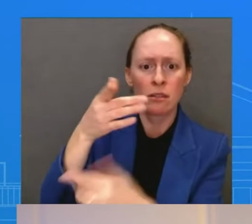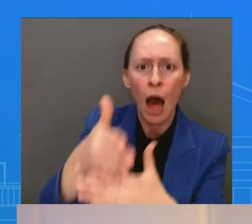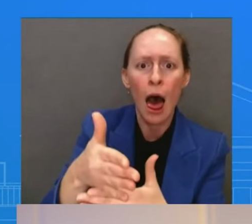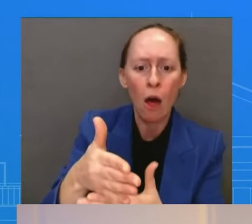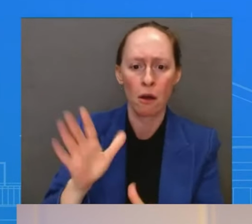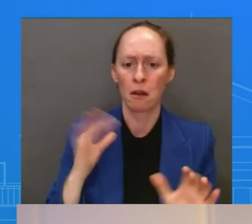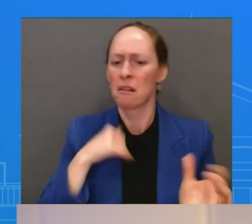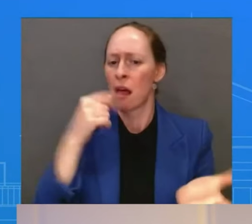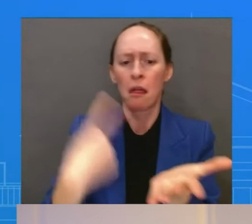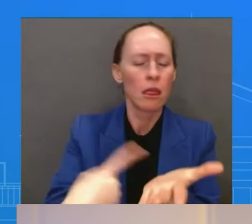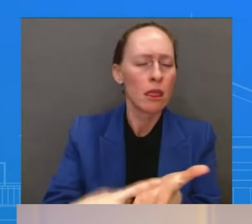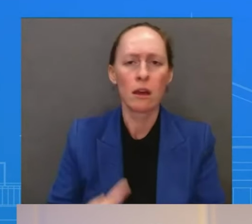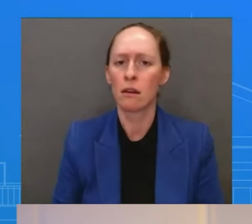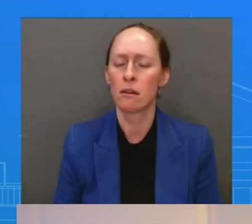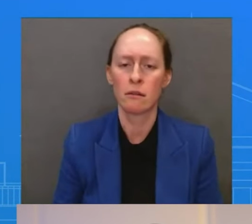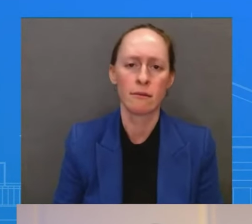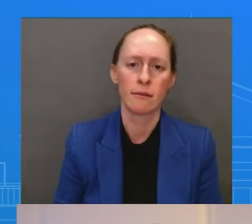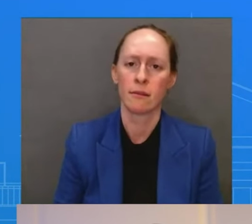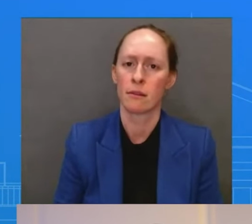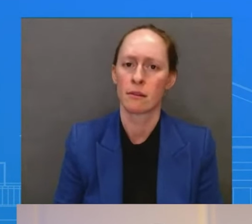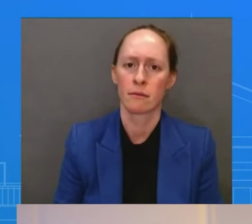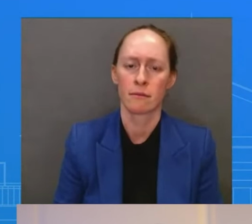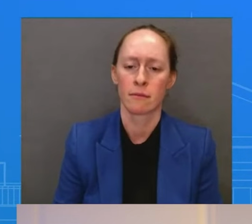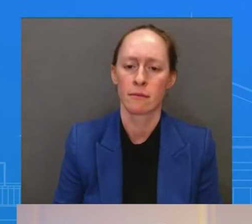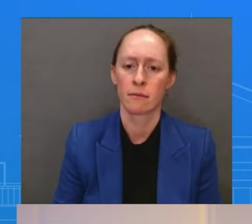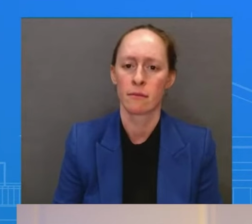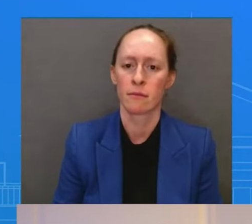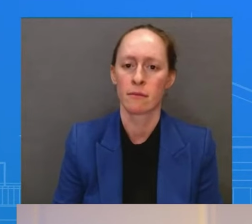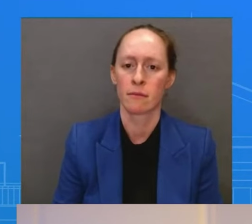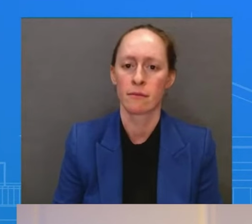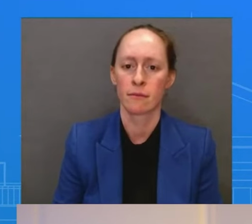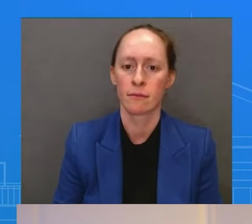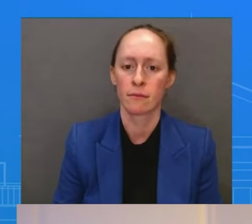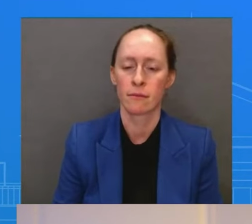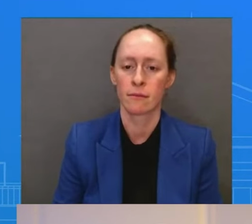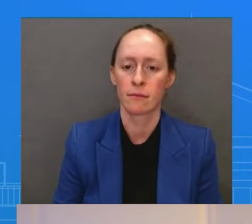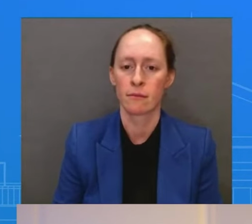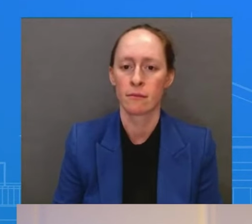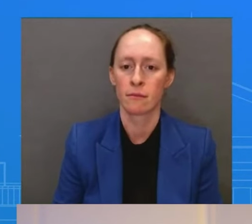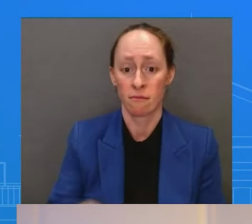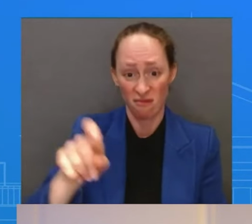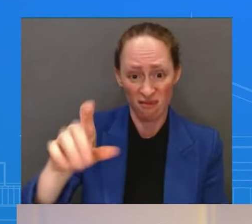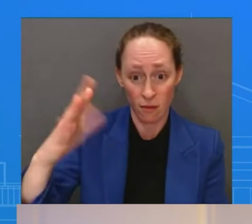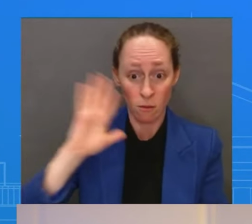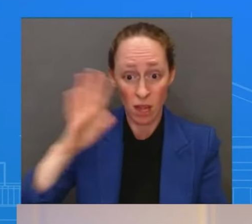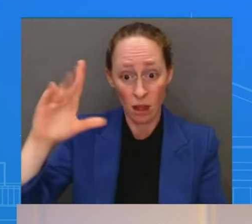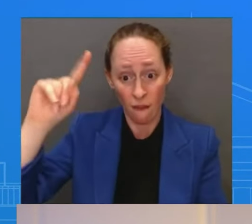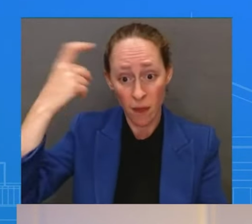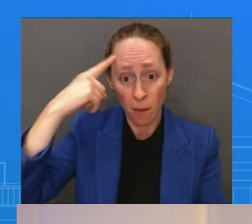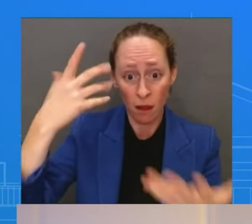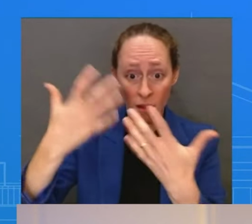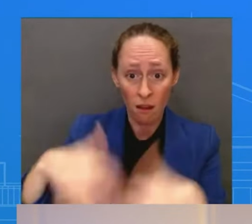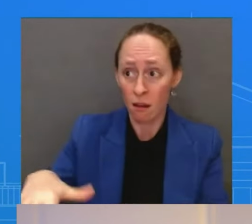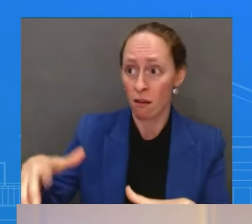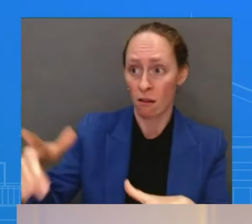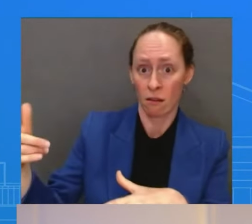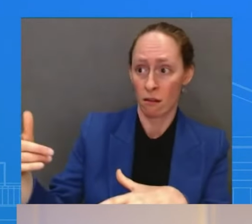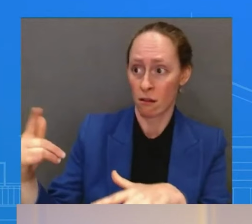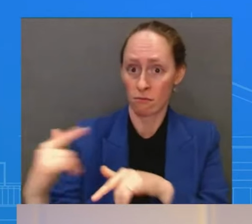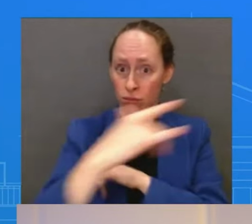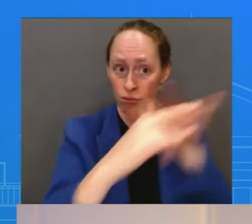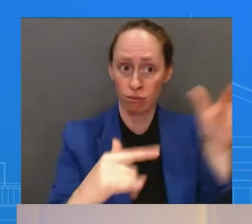free of cost to American citizens? I would refer you to the State Department. Typically they are, but I mean, I don't have the... They're still working